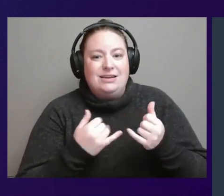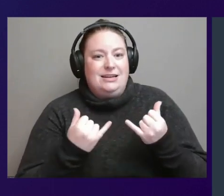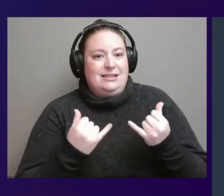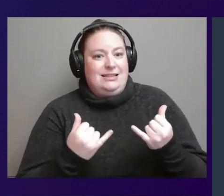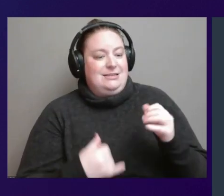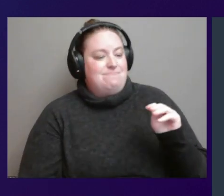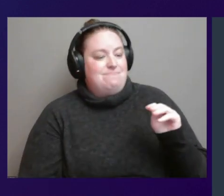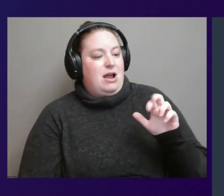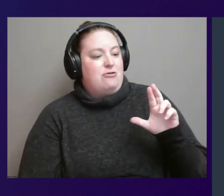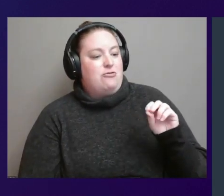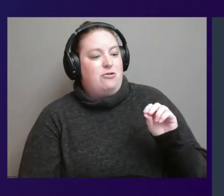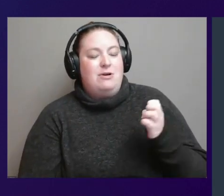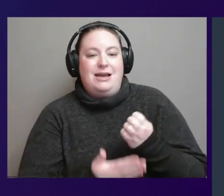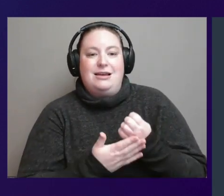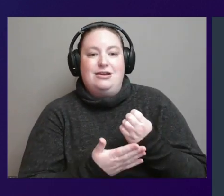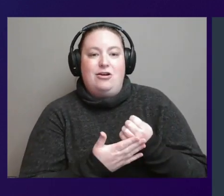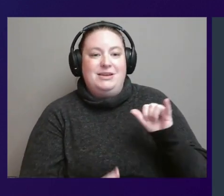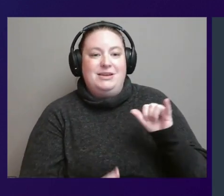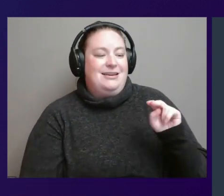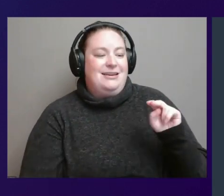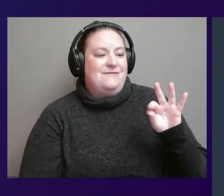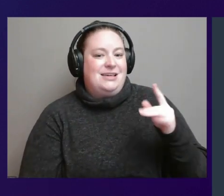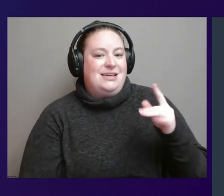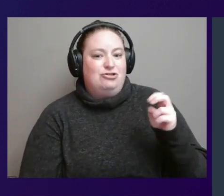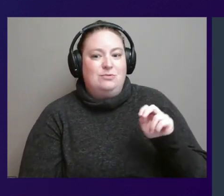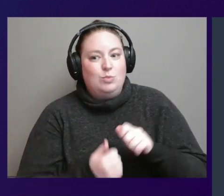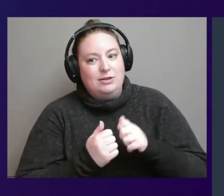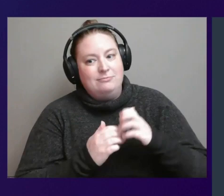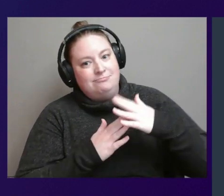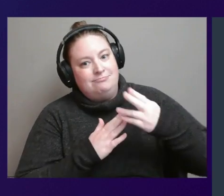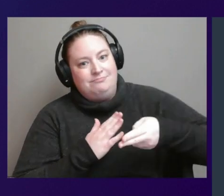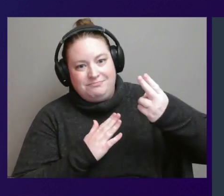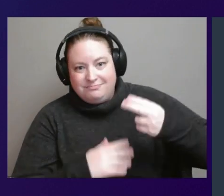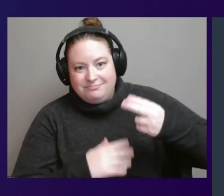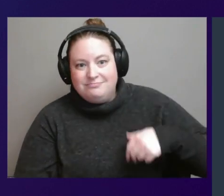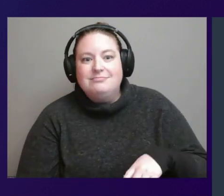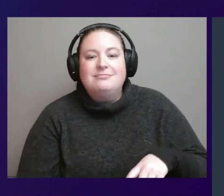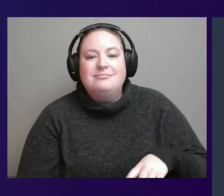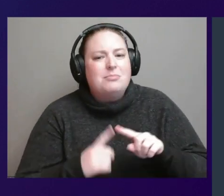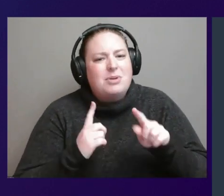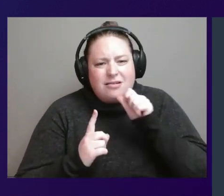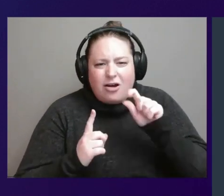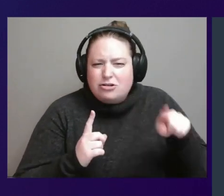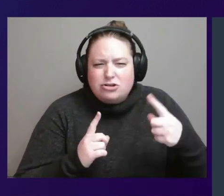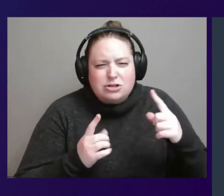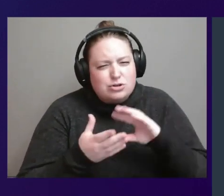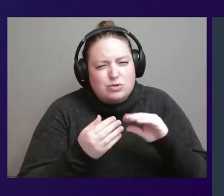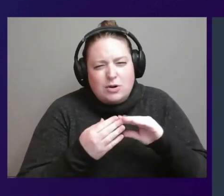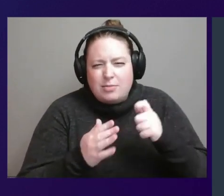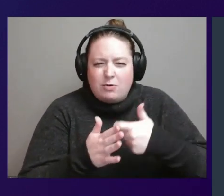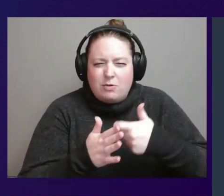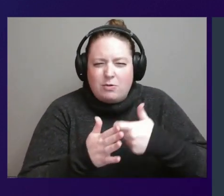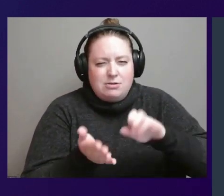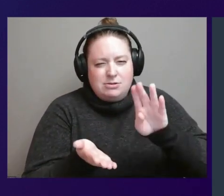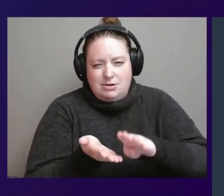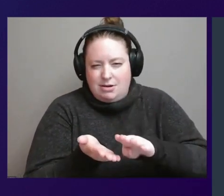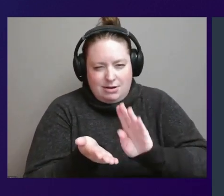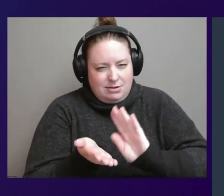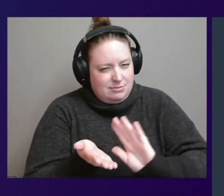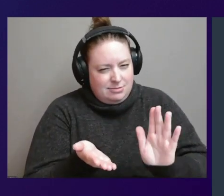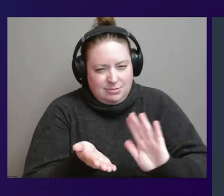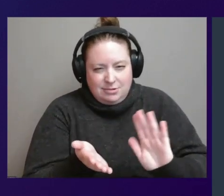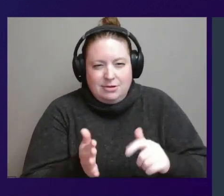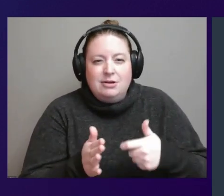inflation has reached historic highs. But this is more than just a story of cost cutting. You know, cost optimization is not just